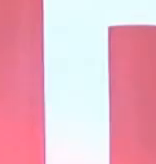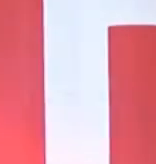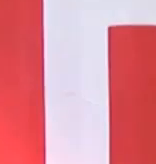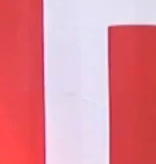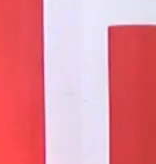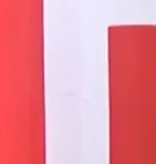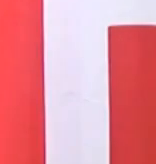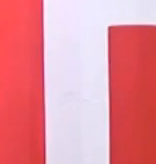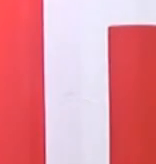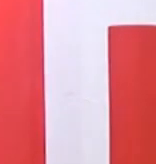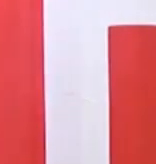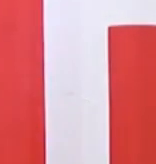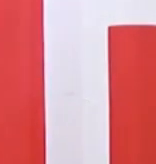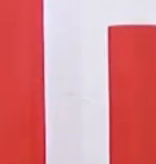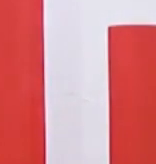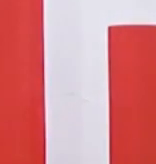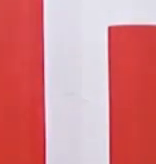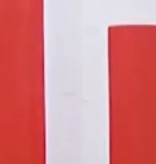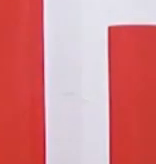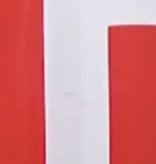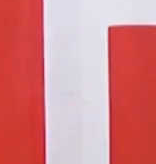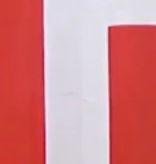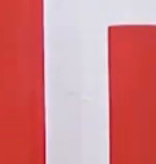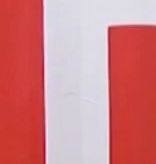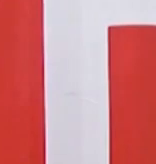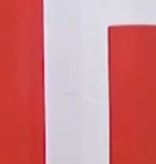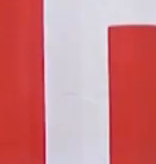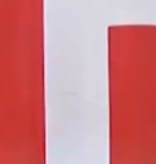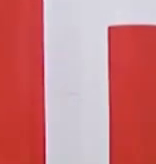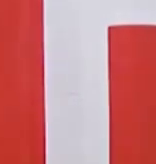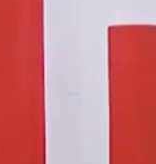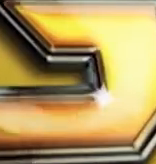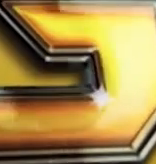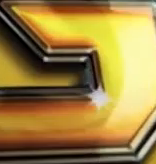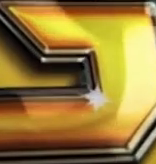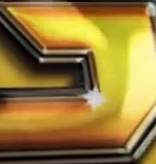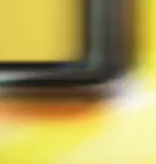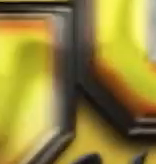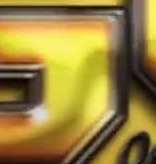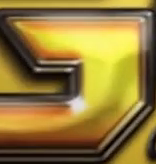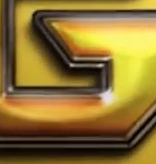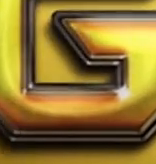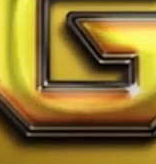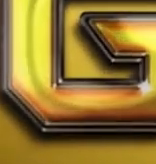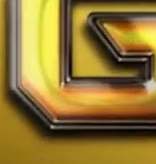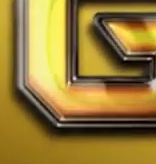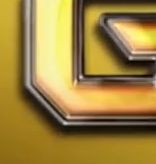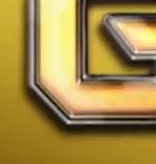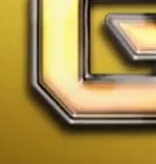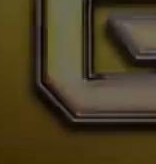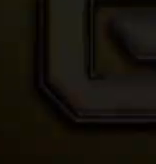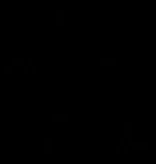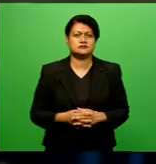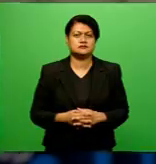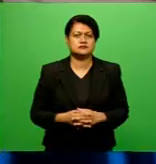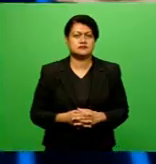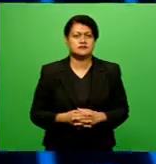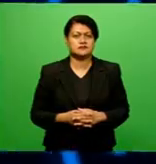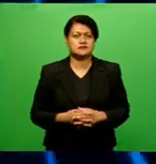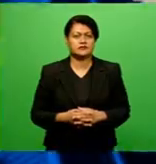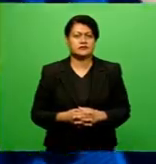Hi, I'm Ini from Raki Raki. I love Gold FM, only the classic hits. Gold FM, only the classic hits.